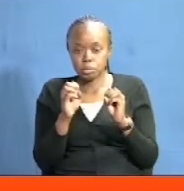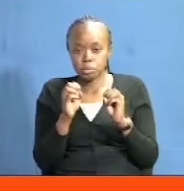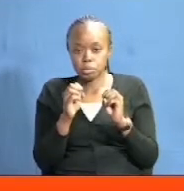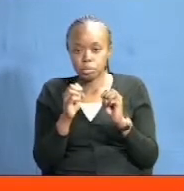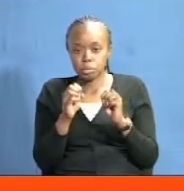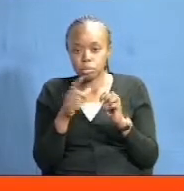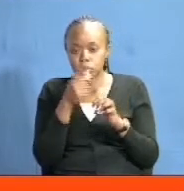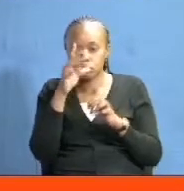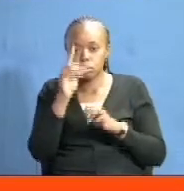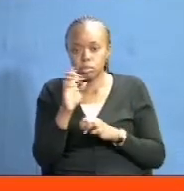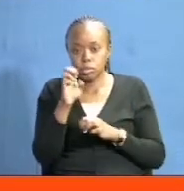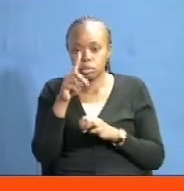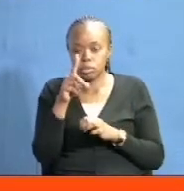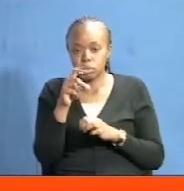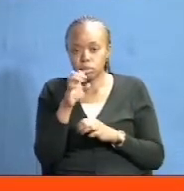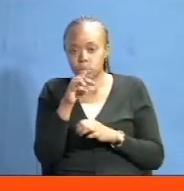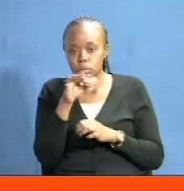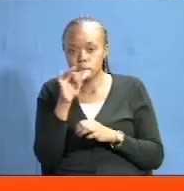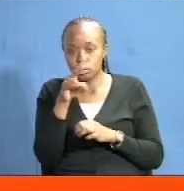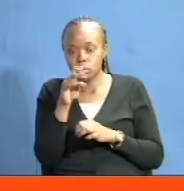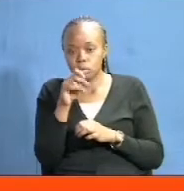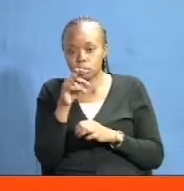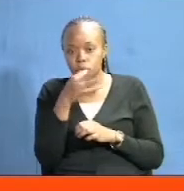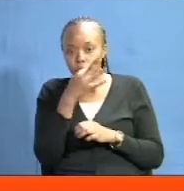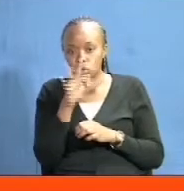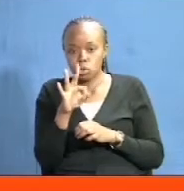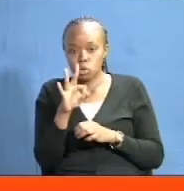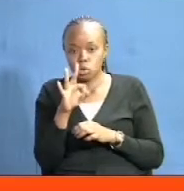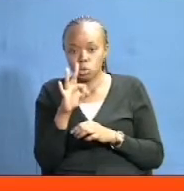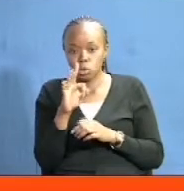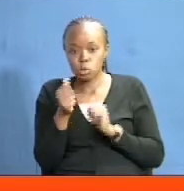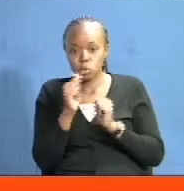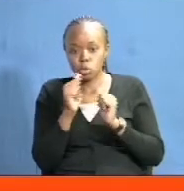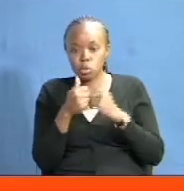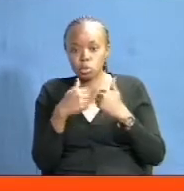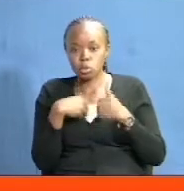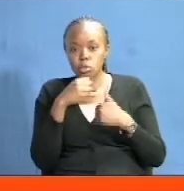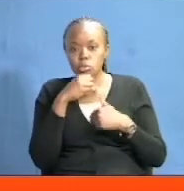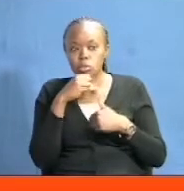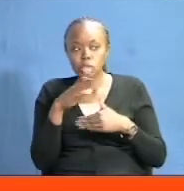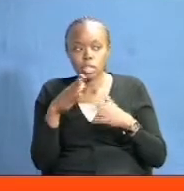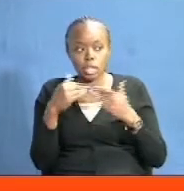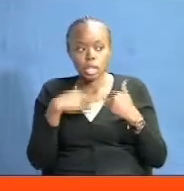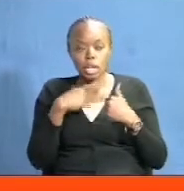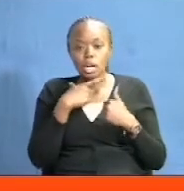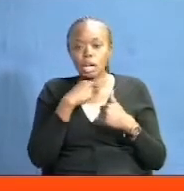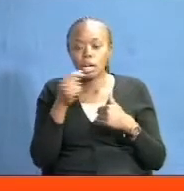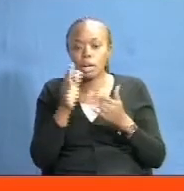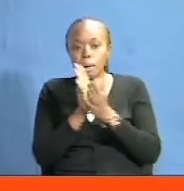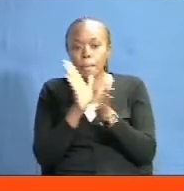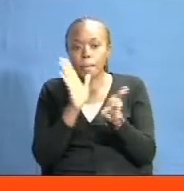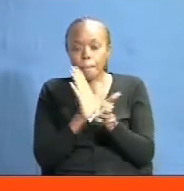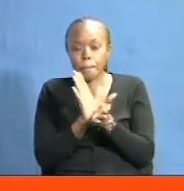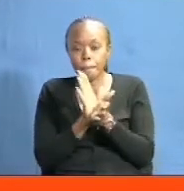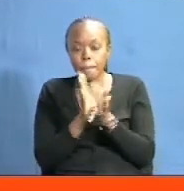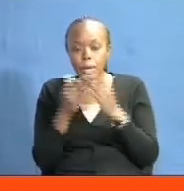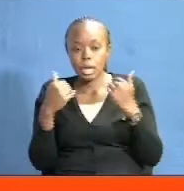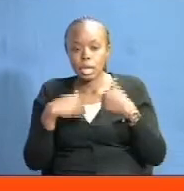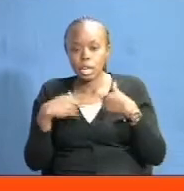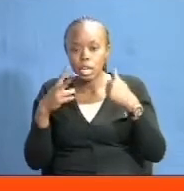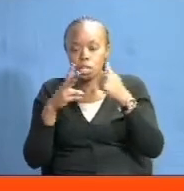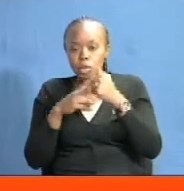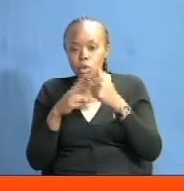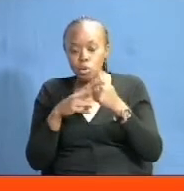Delegates from faculties and from schools in other universities get to elect the executive. We have 7